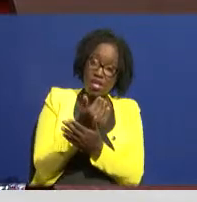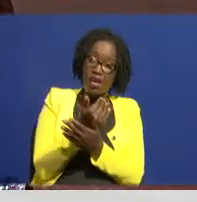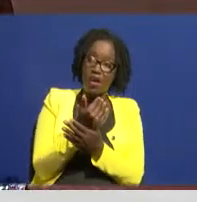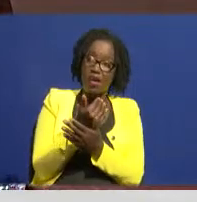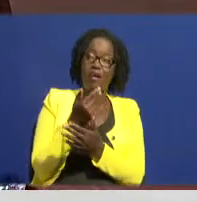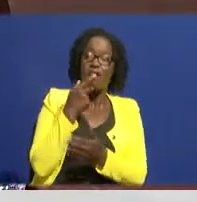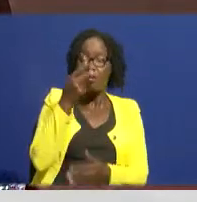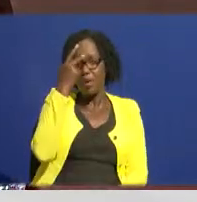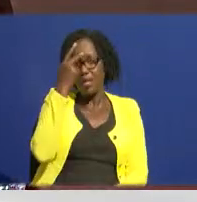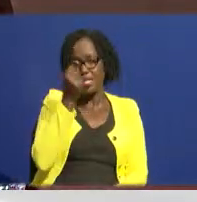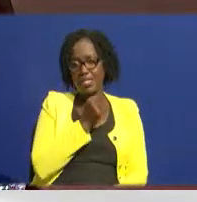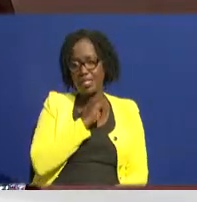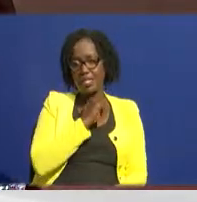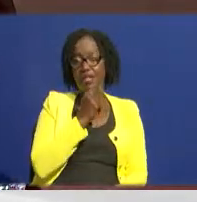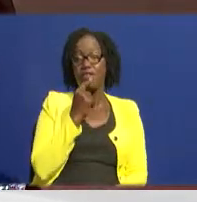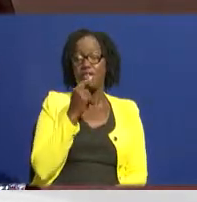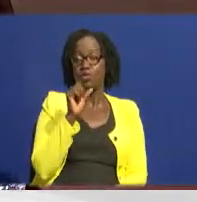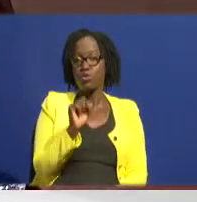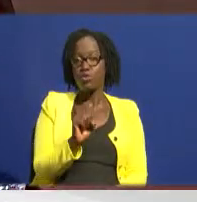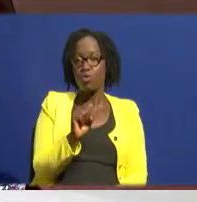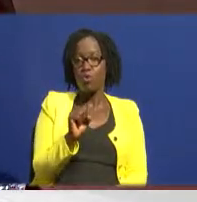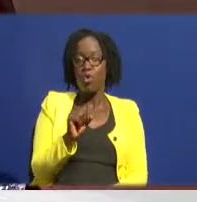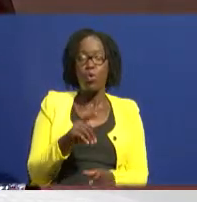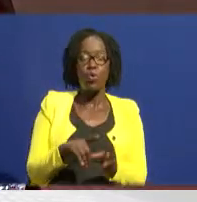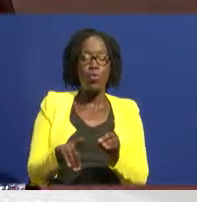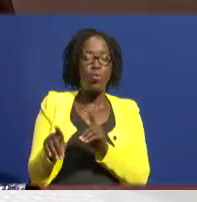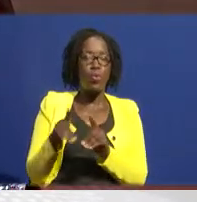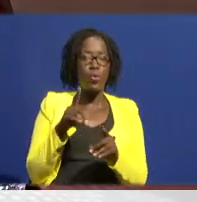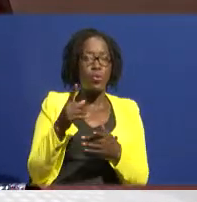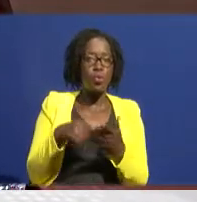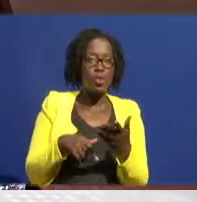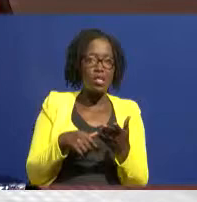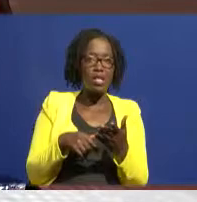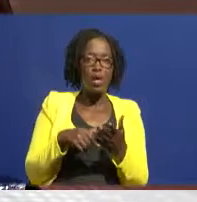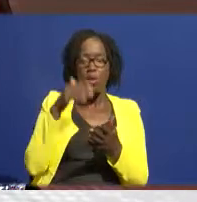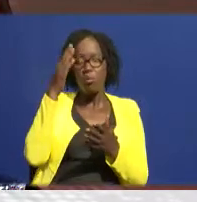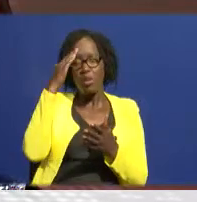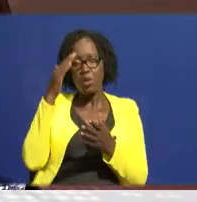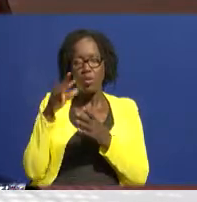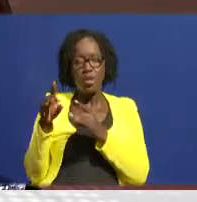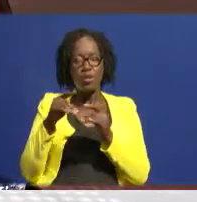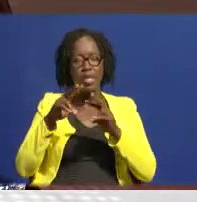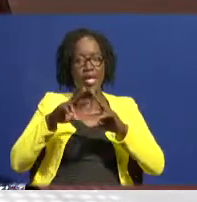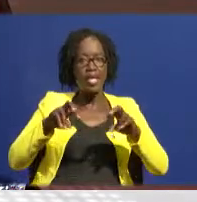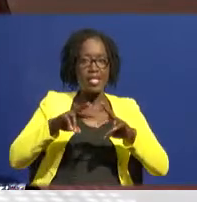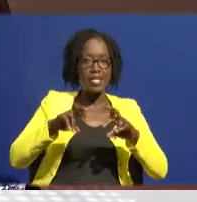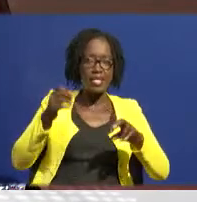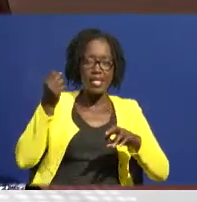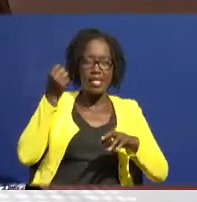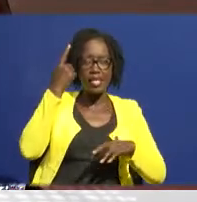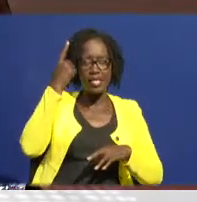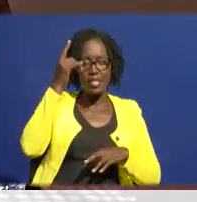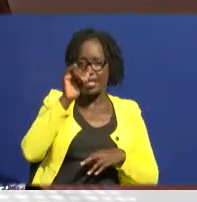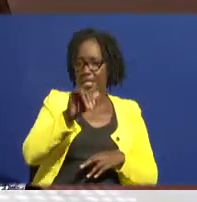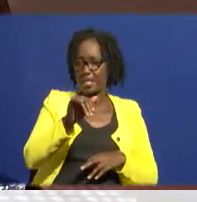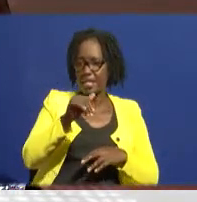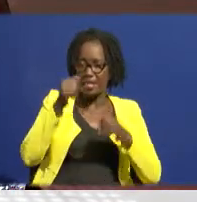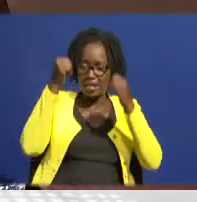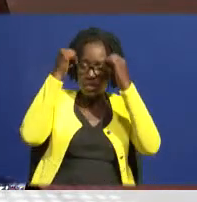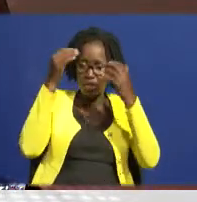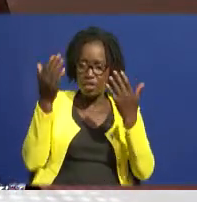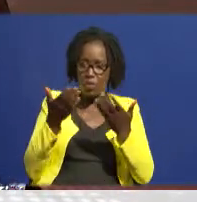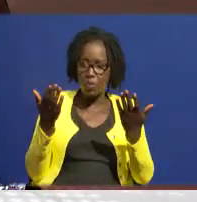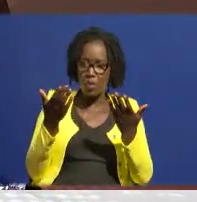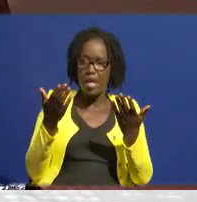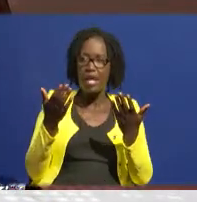open up to their parents. And so what we have done is that just by knowing and doing a research and understanding, that these students, whatever they